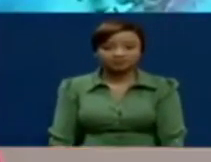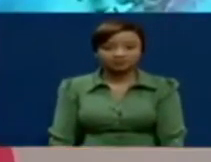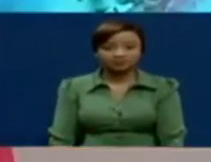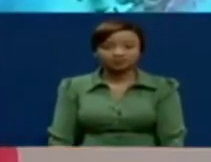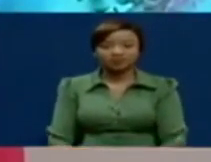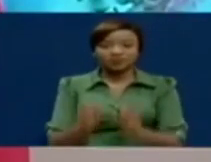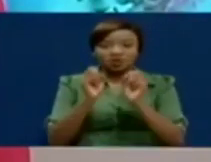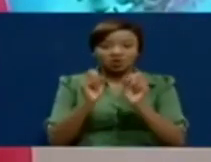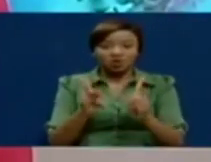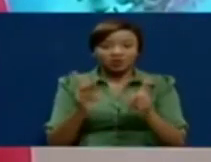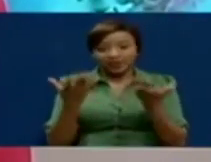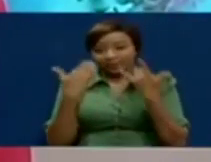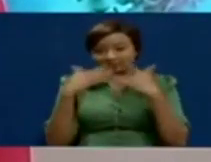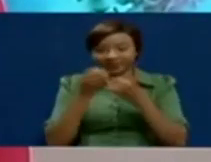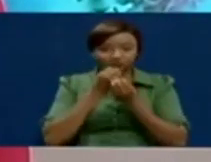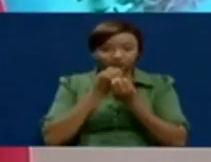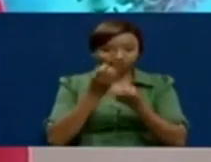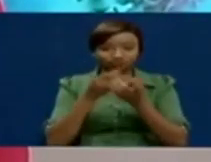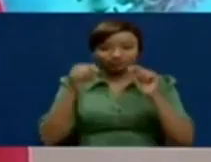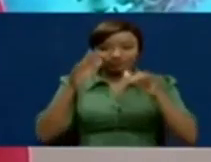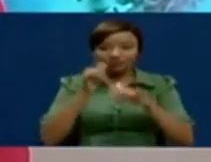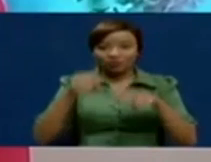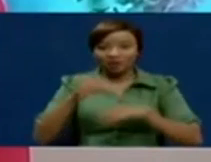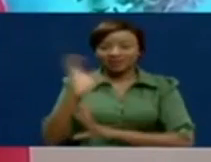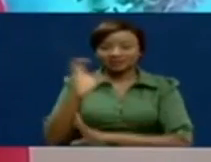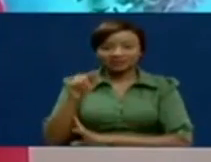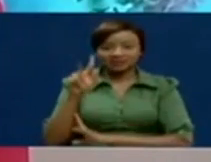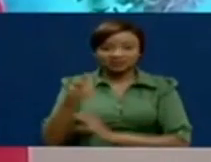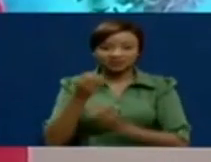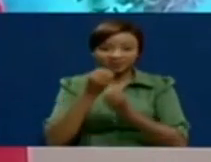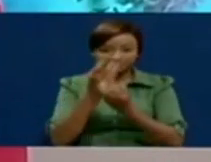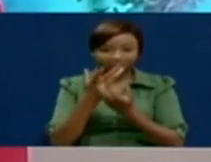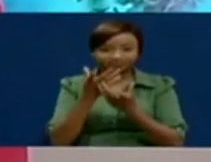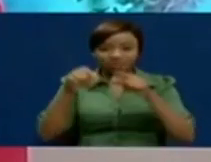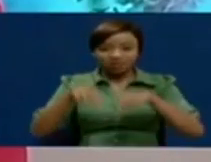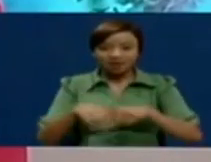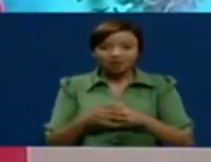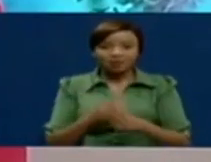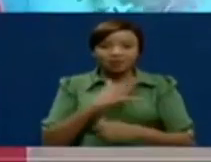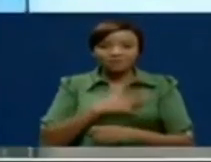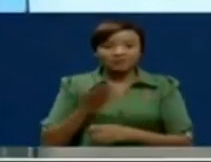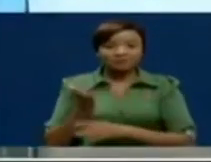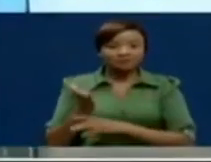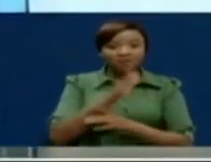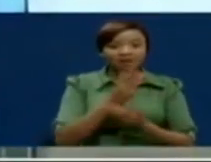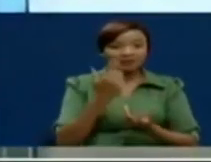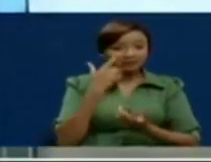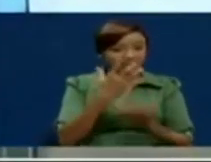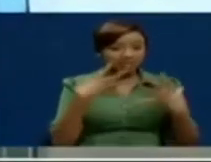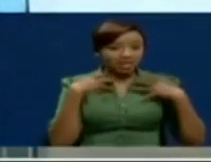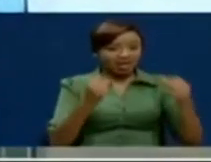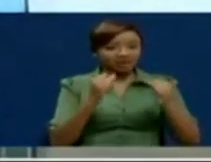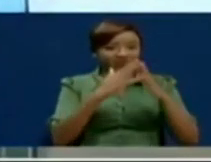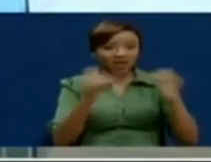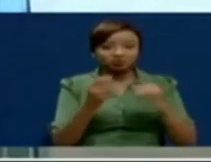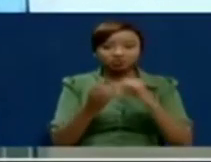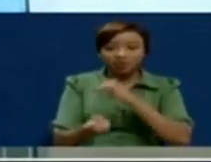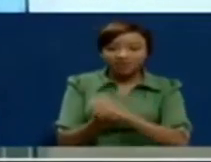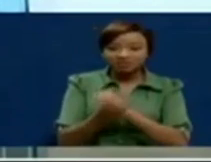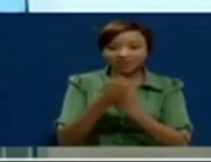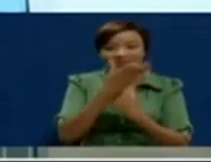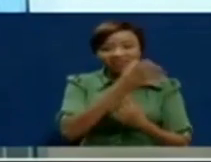All right, and that's the very latest from the Citizen TV newsroom at this hour. Let's take you over to Afia House just to give you a